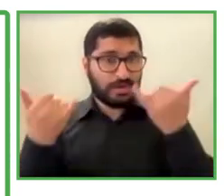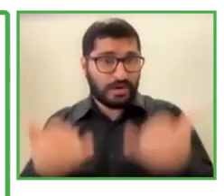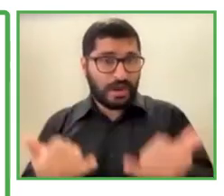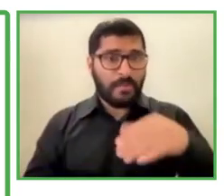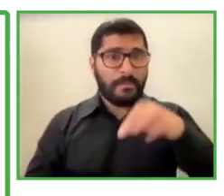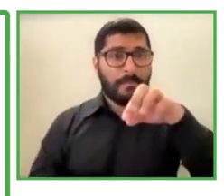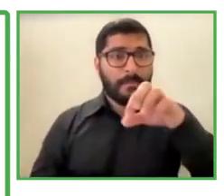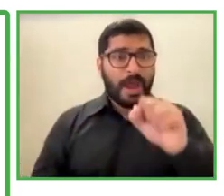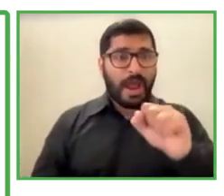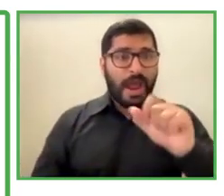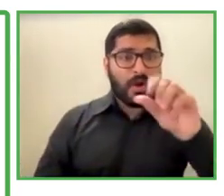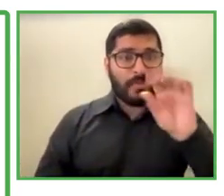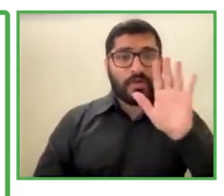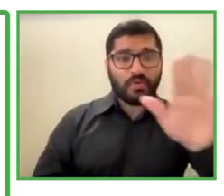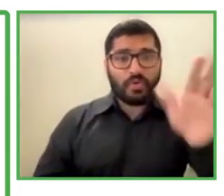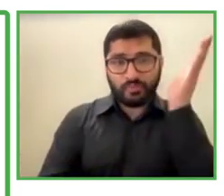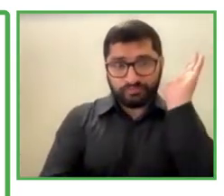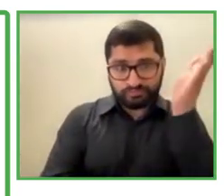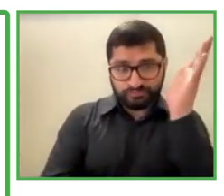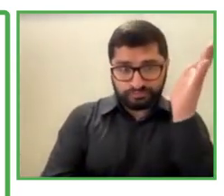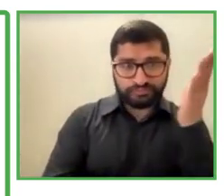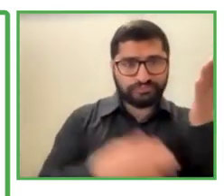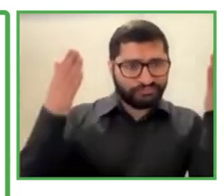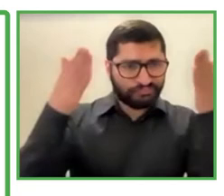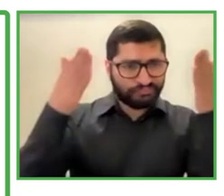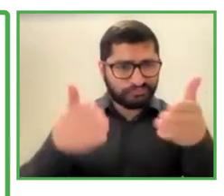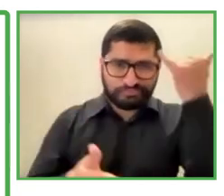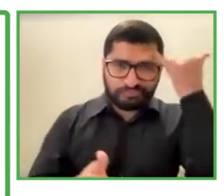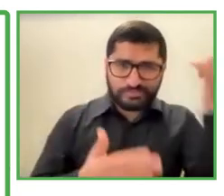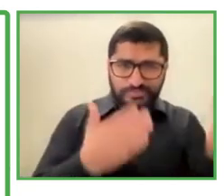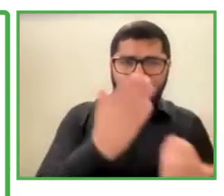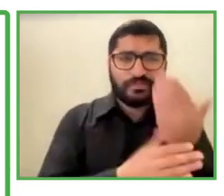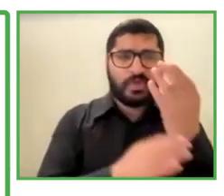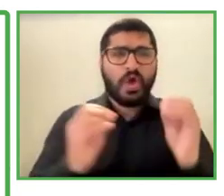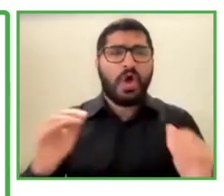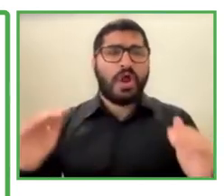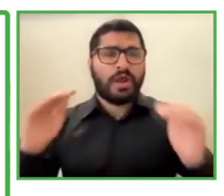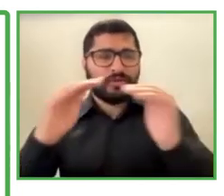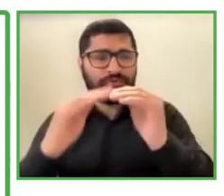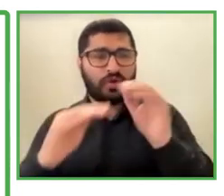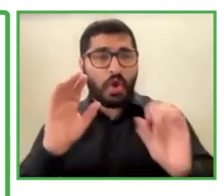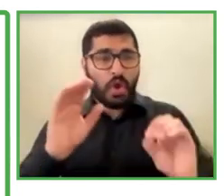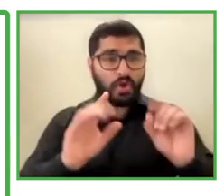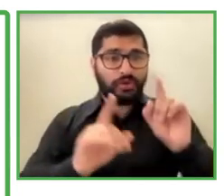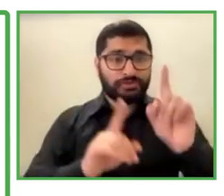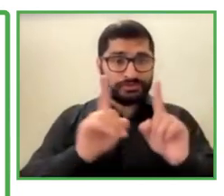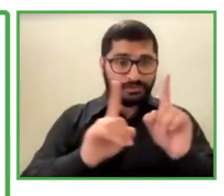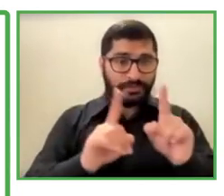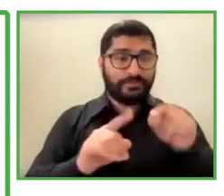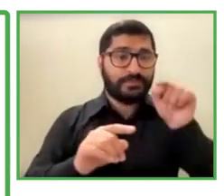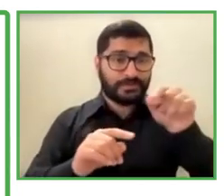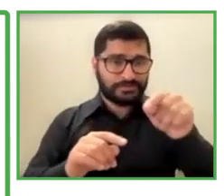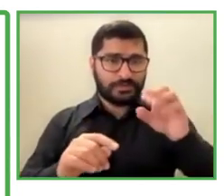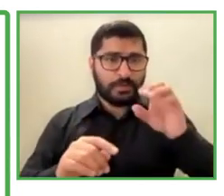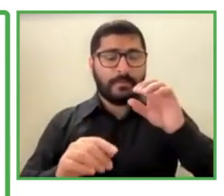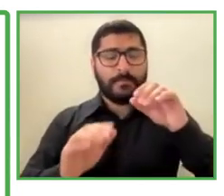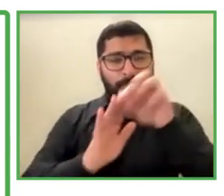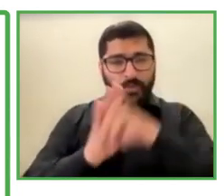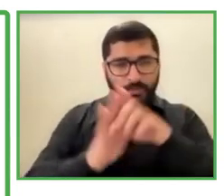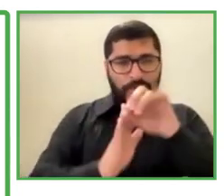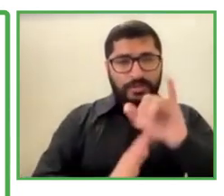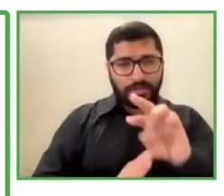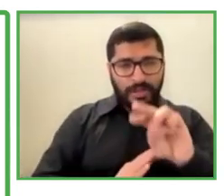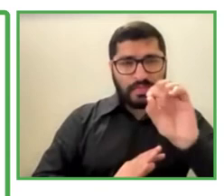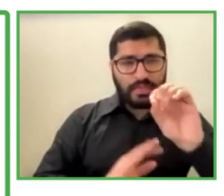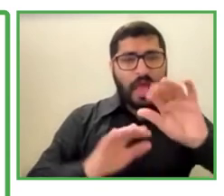us about the Foundation 11 products of support 3D, and also the proposal for implementation in Chile.